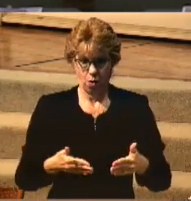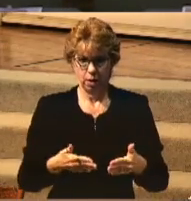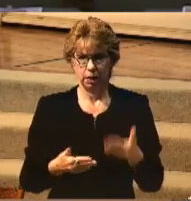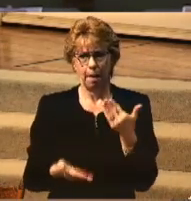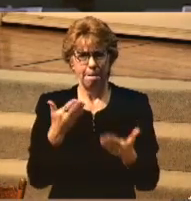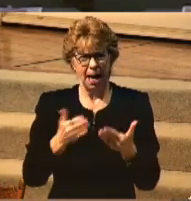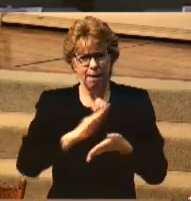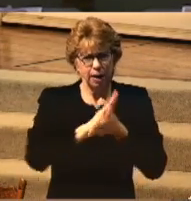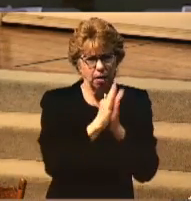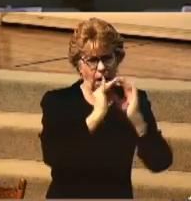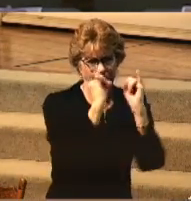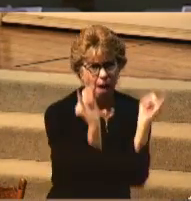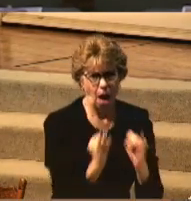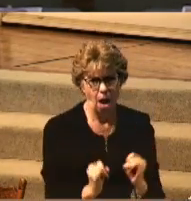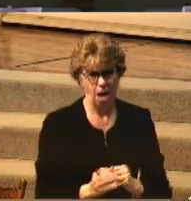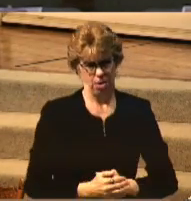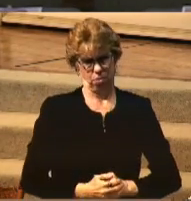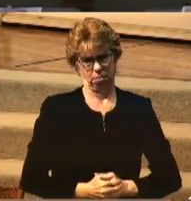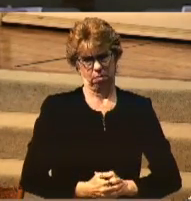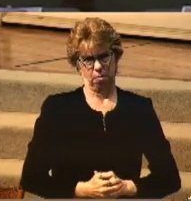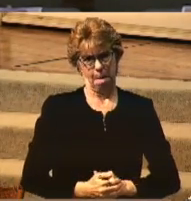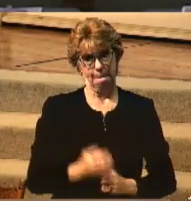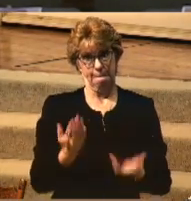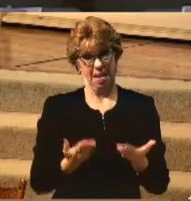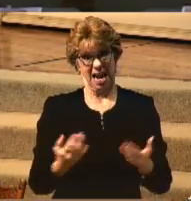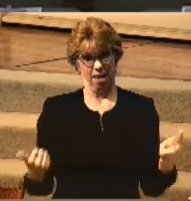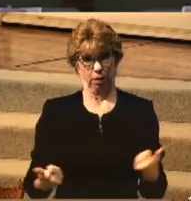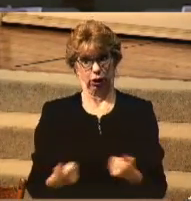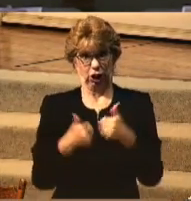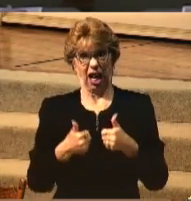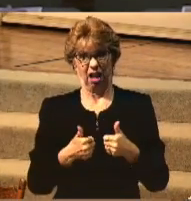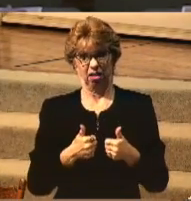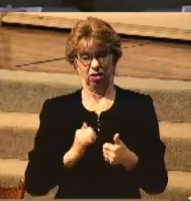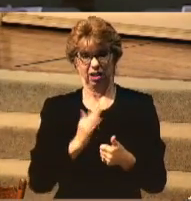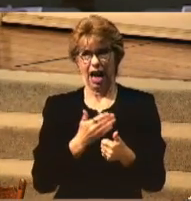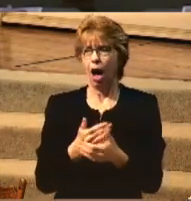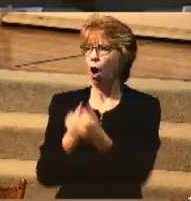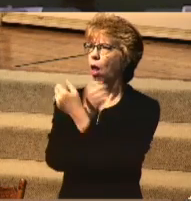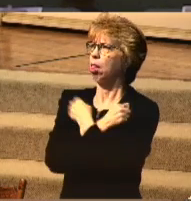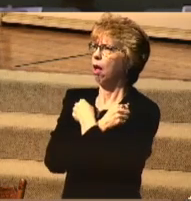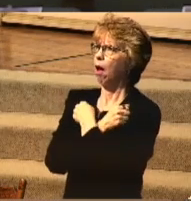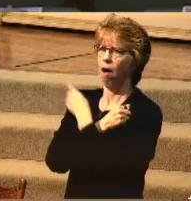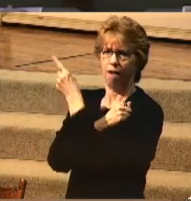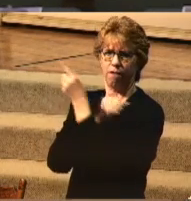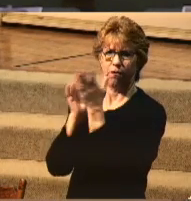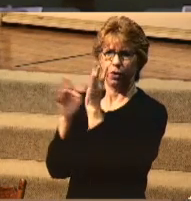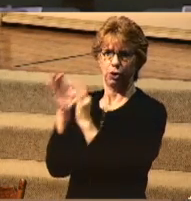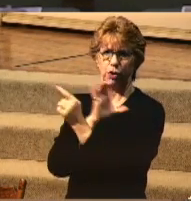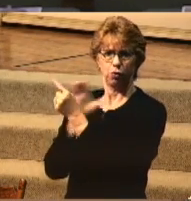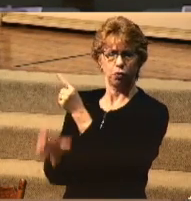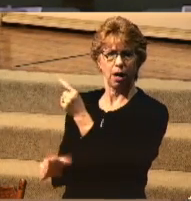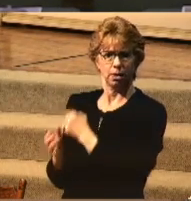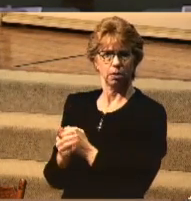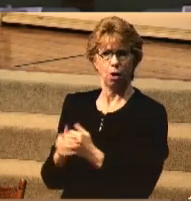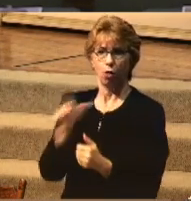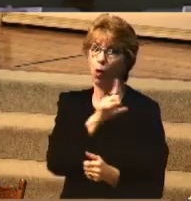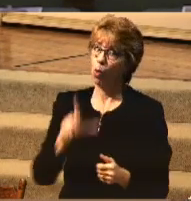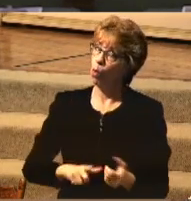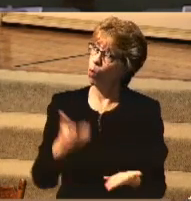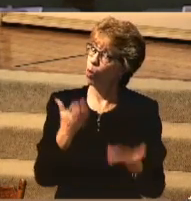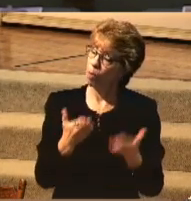an idol, that might challenge our adoration of Jesus Christ. The Lord might